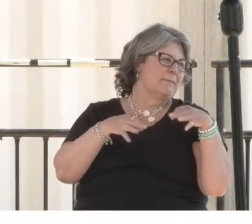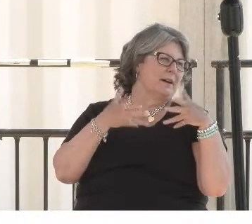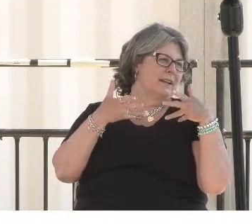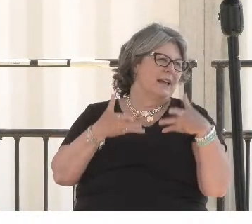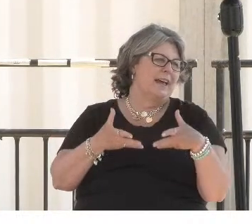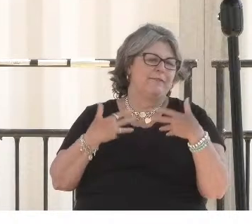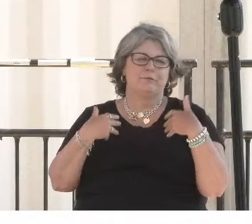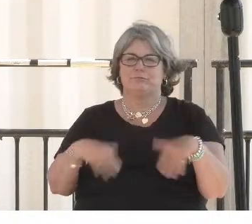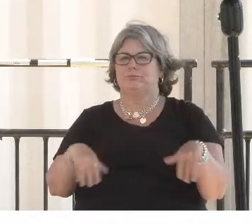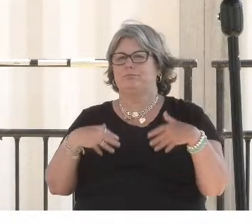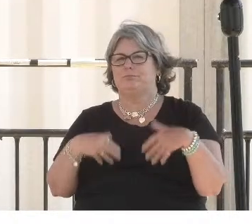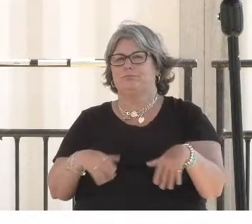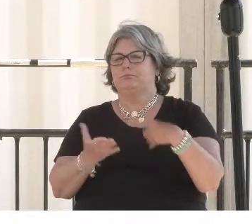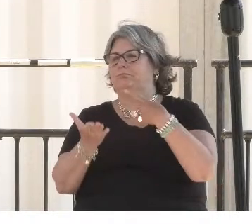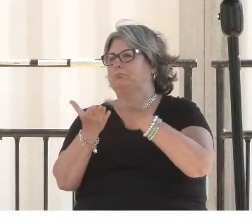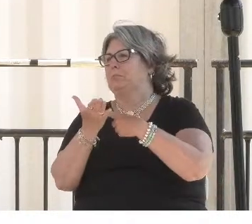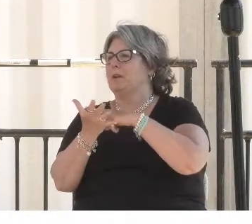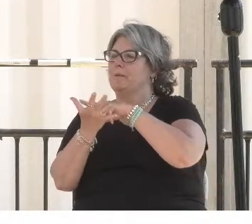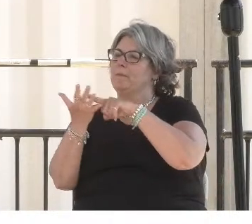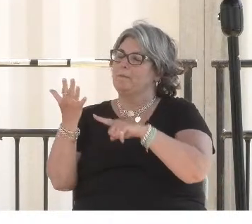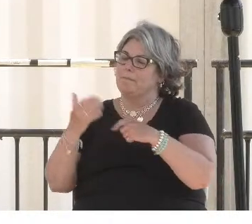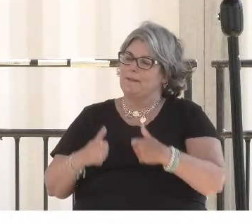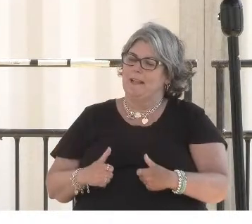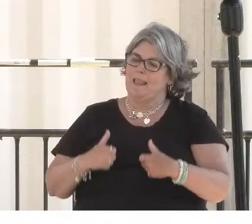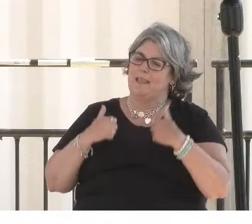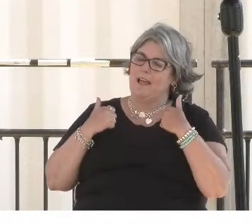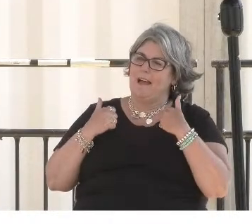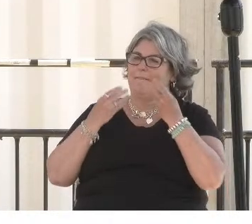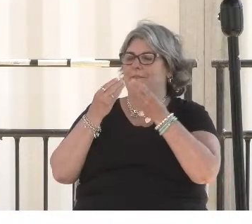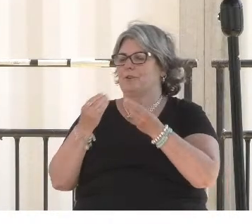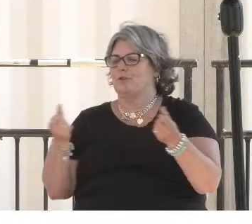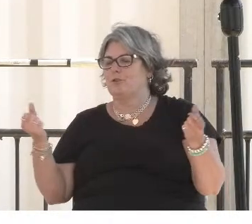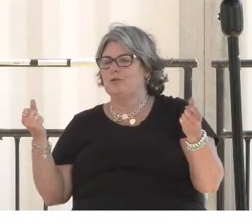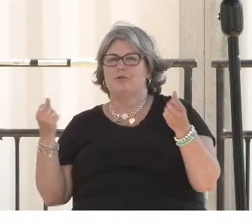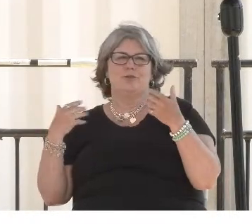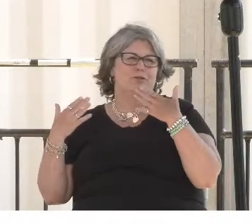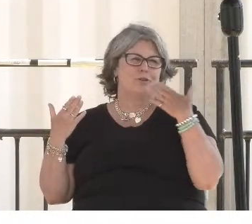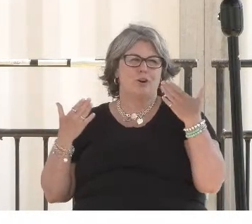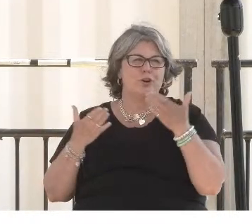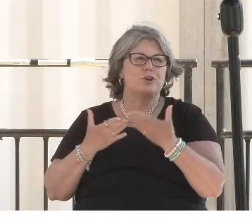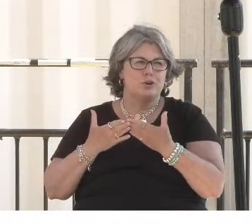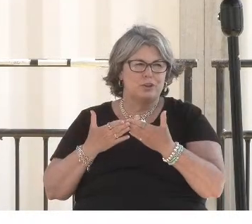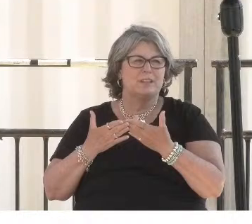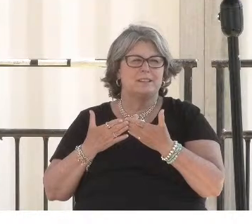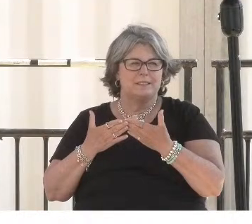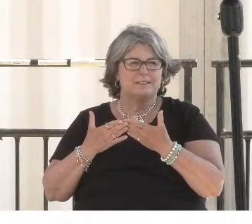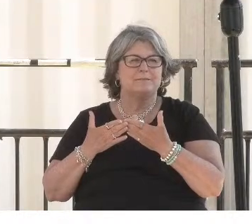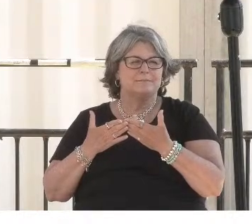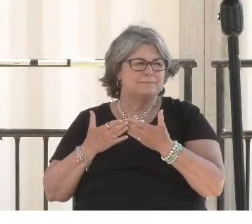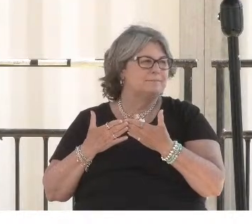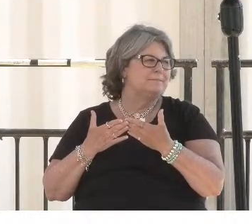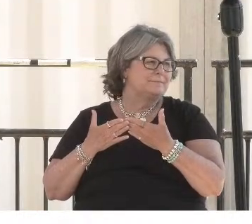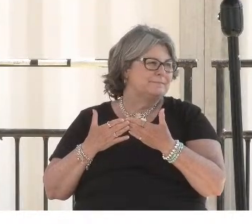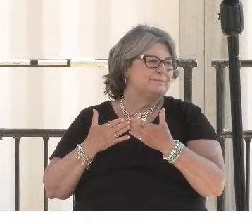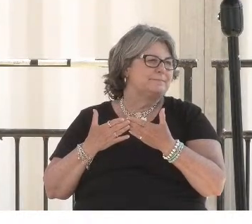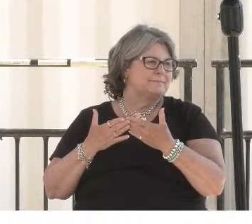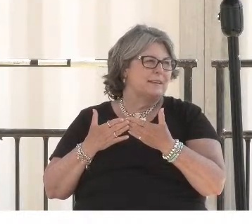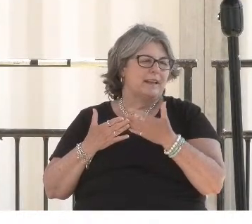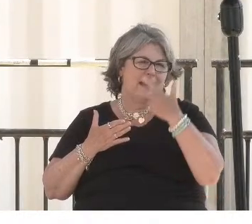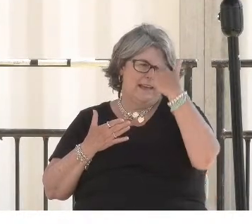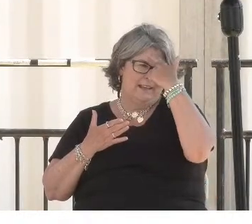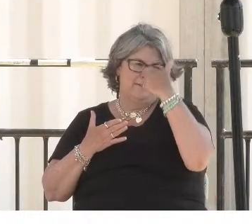subject, right? But there's a lot of life in here, and the solutions are so good. And, and for